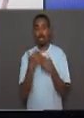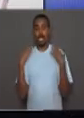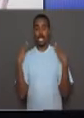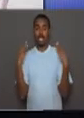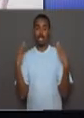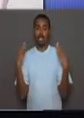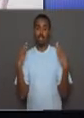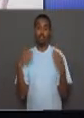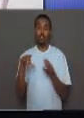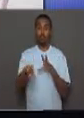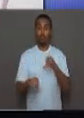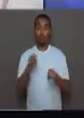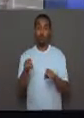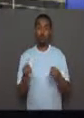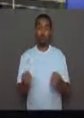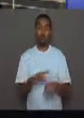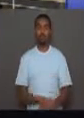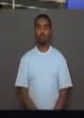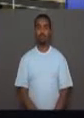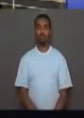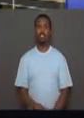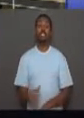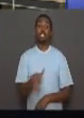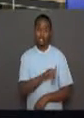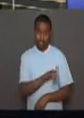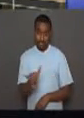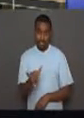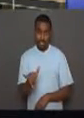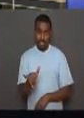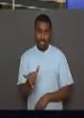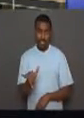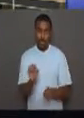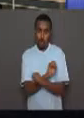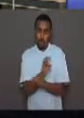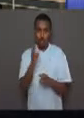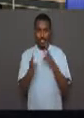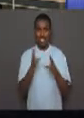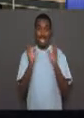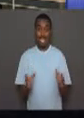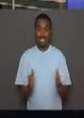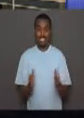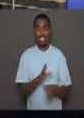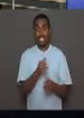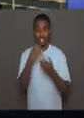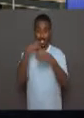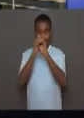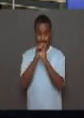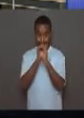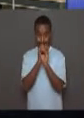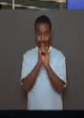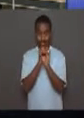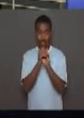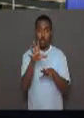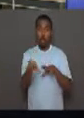health of the colonists. Similarly, without scientists and engineers,